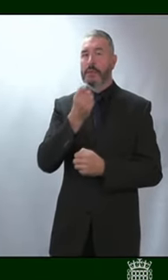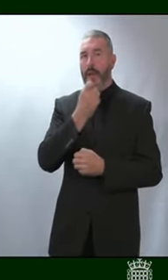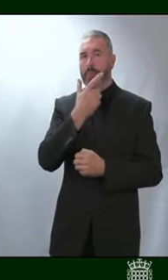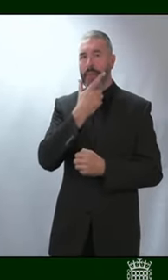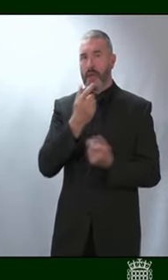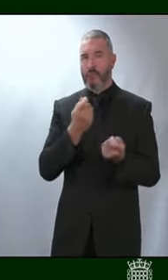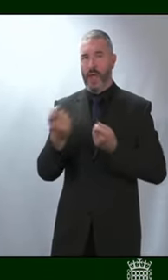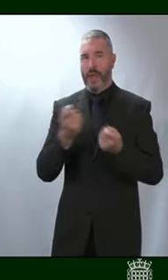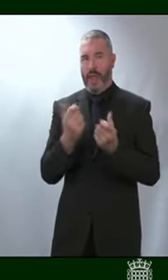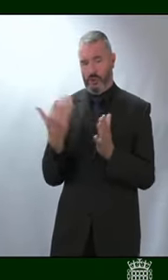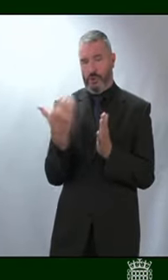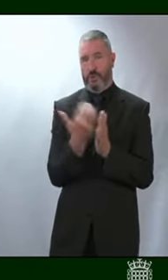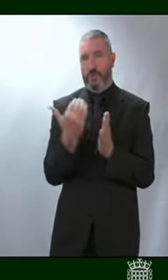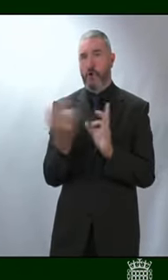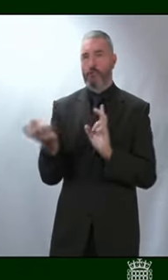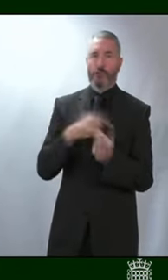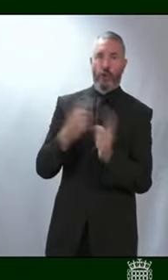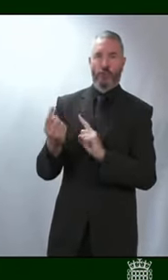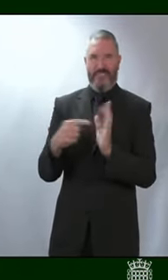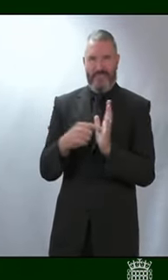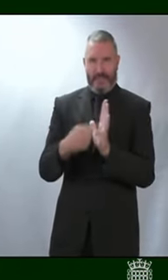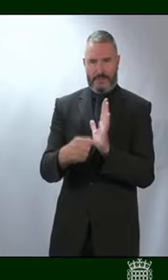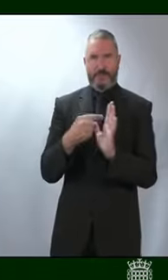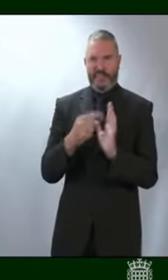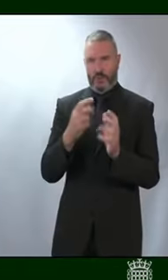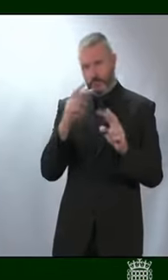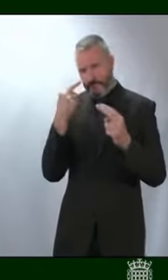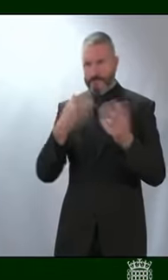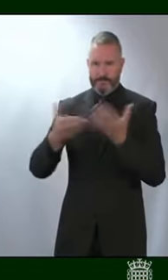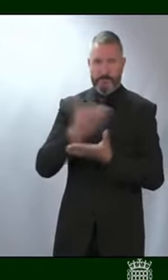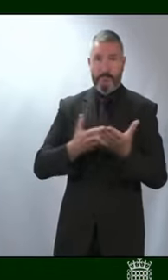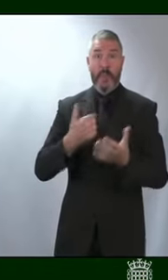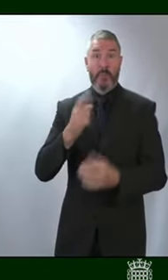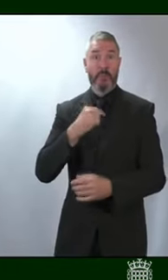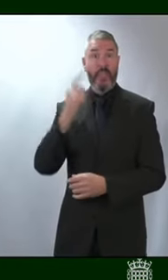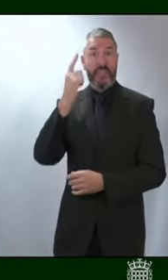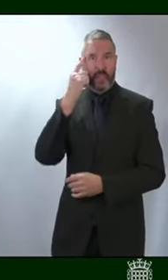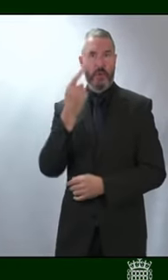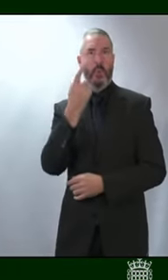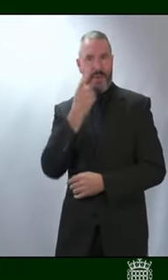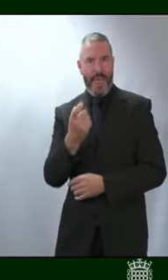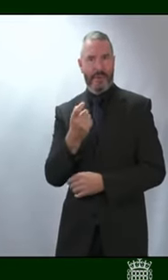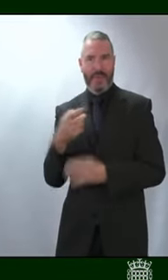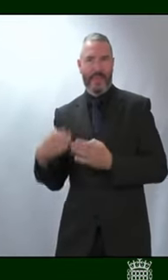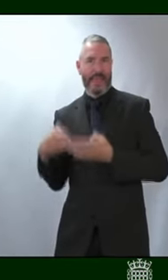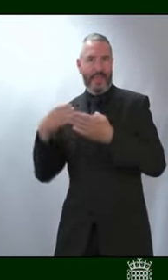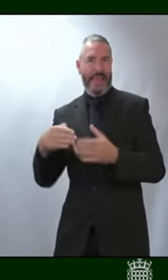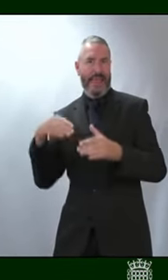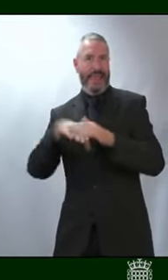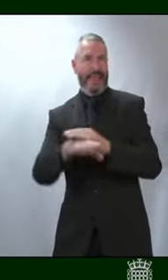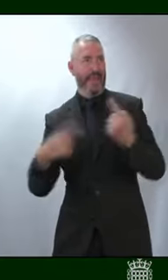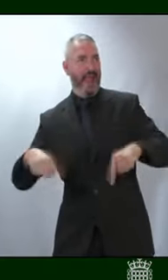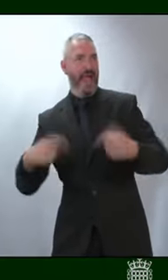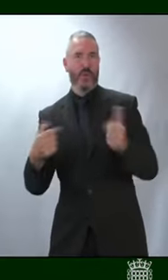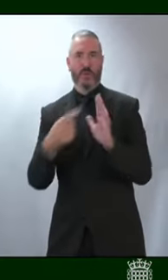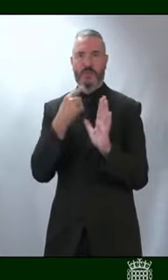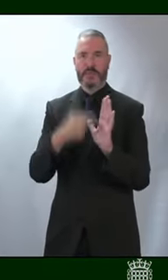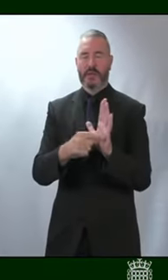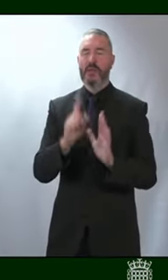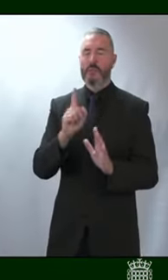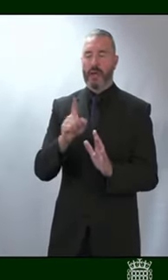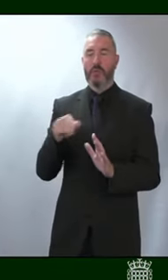regulation for returns. And what's happening now, and so people think there is a way in that is legally very difficult to resist. Tragic